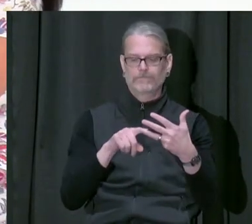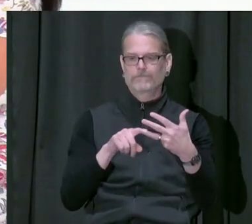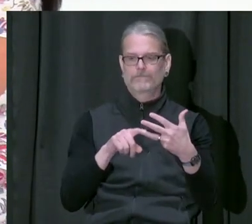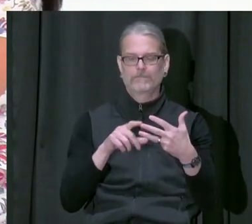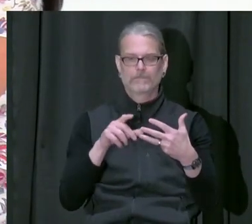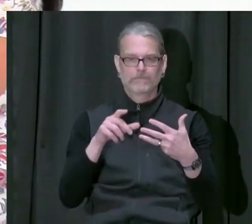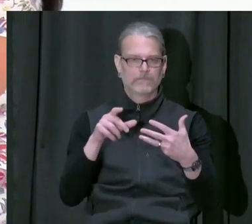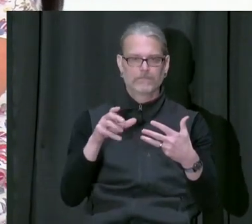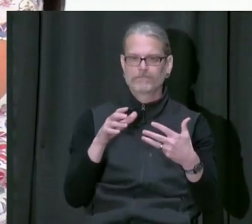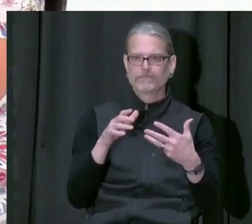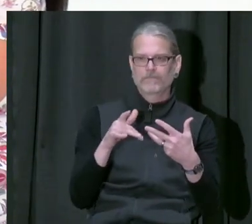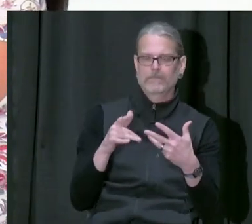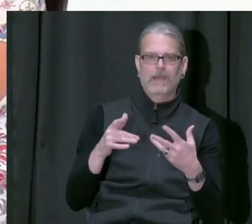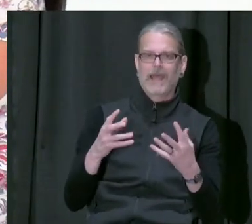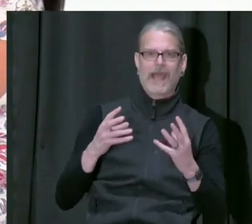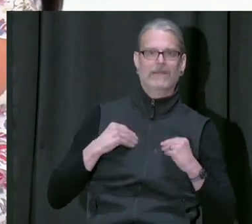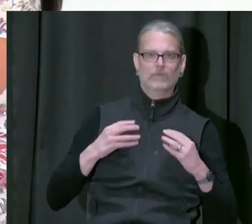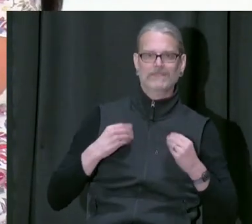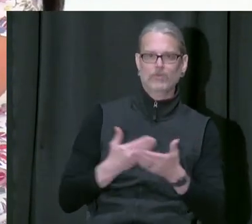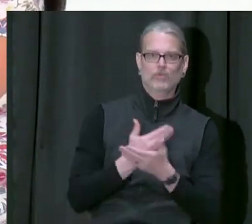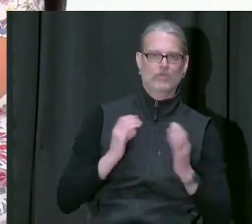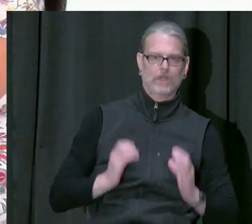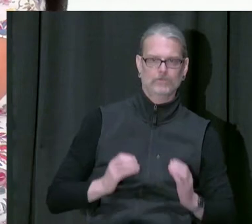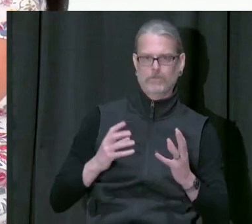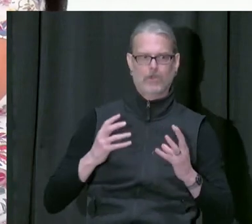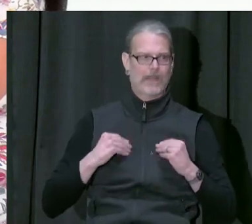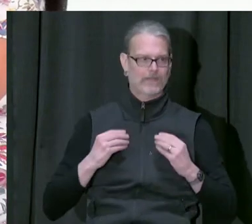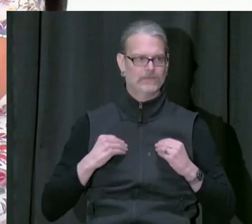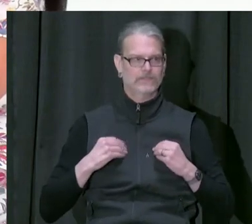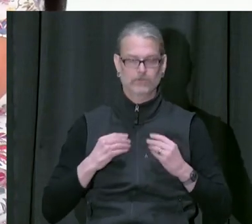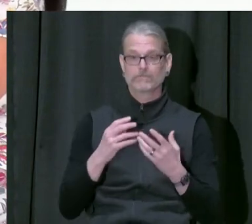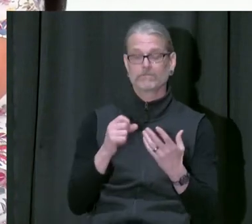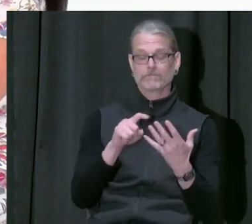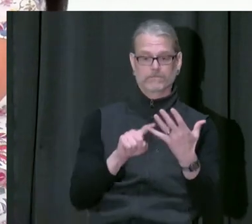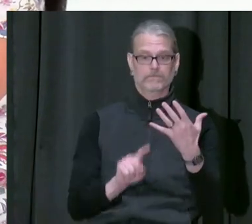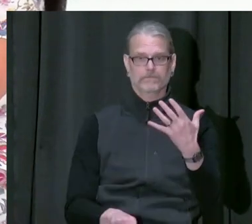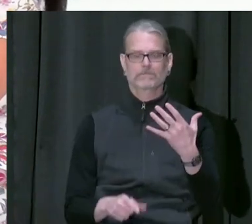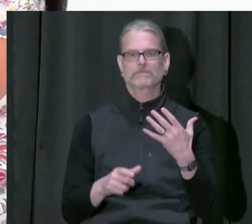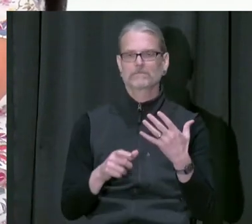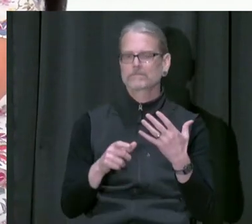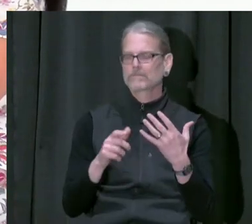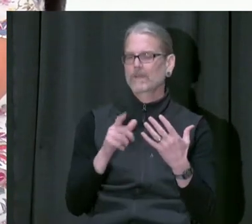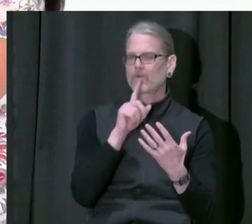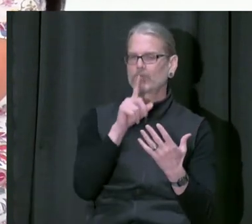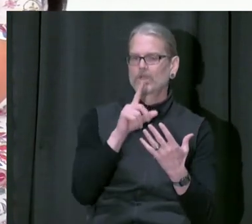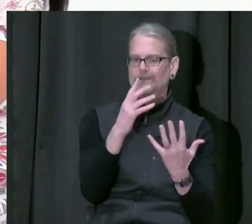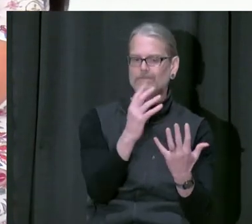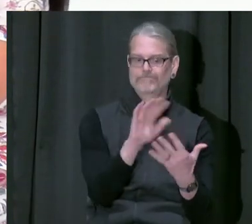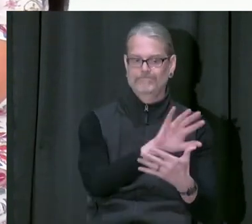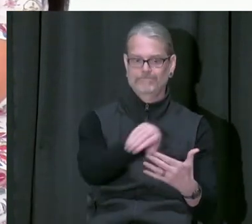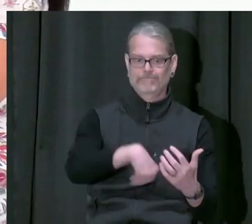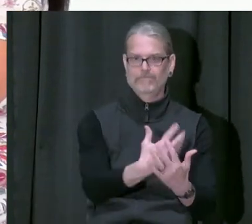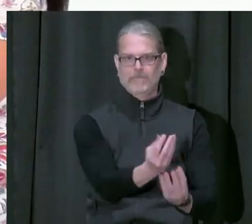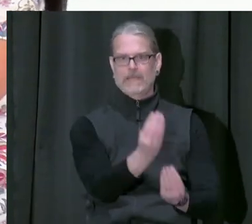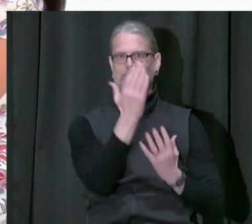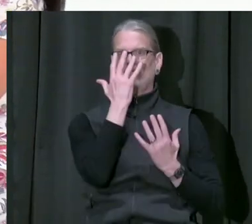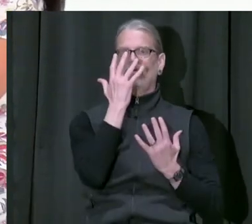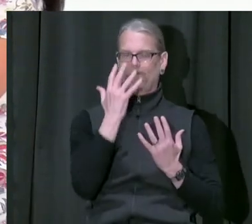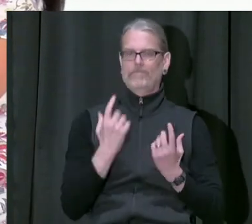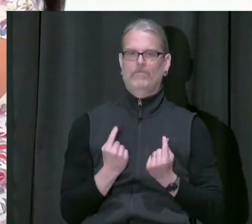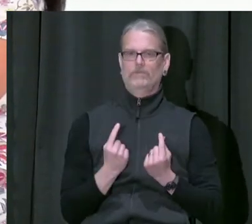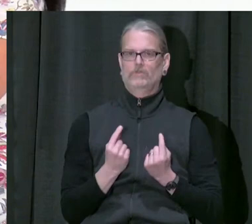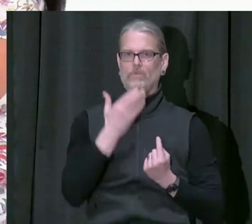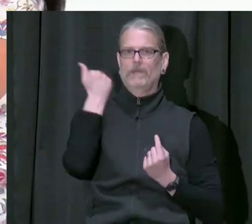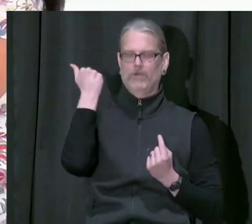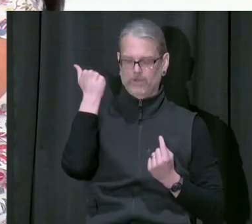talent acquisition. All of those things came together to really inform. So a person's first